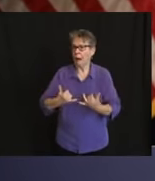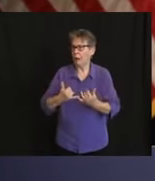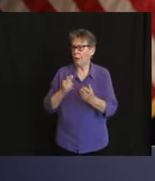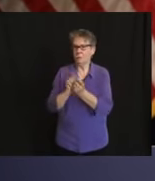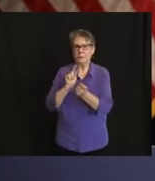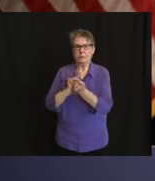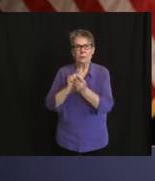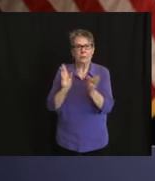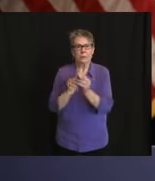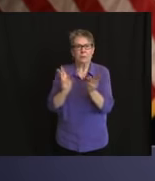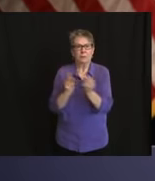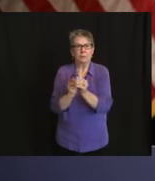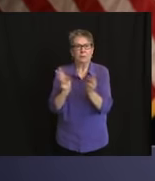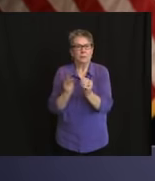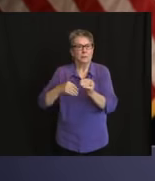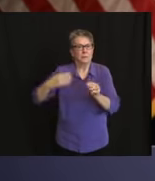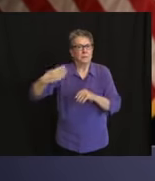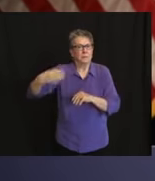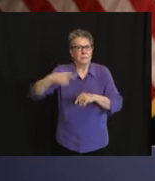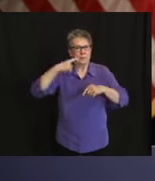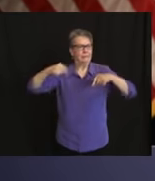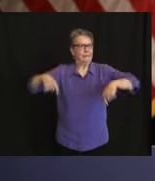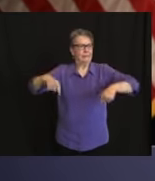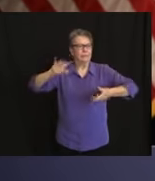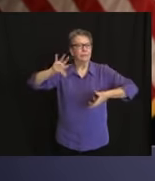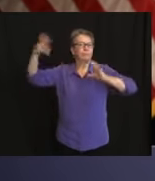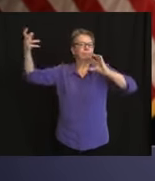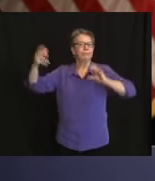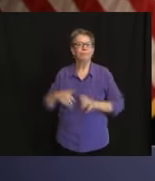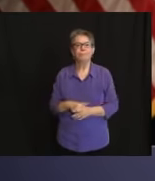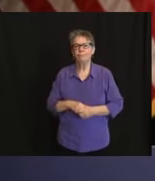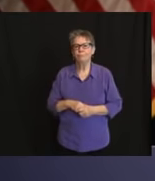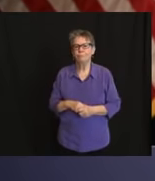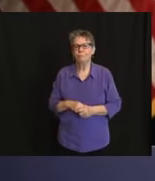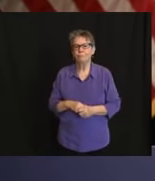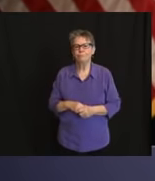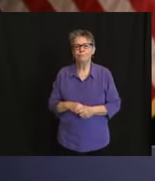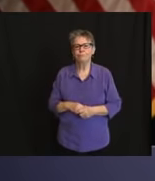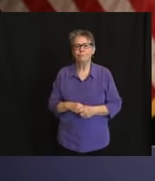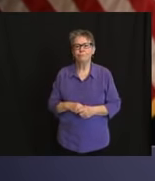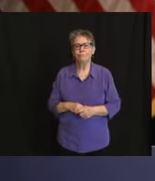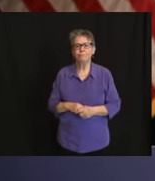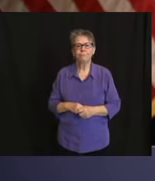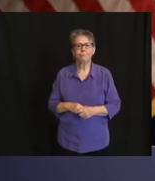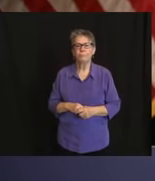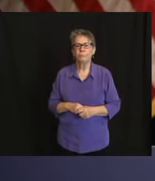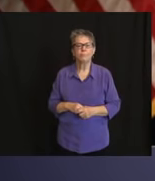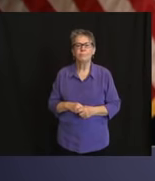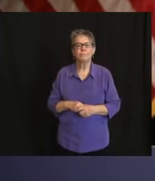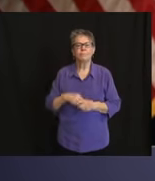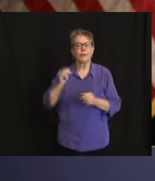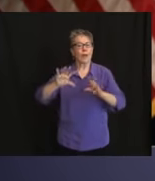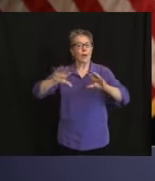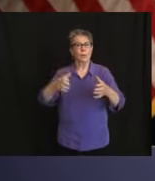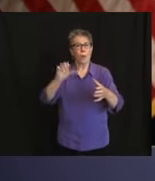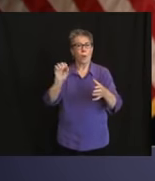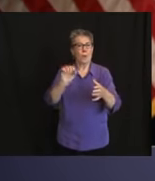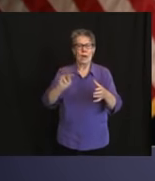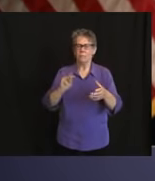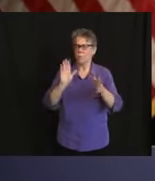at the Rock, typically dealing with snow, ice, storms and whatnot. But they've done, just hats off to